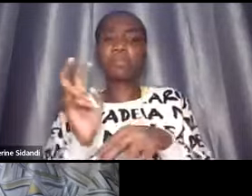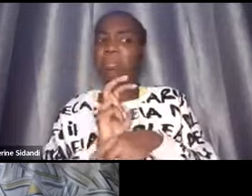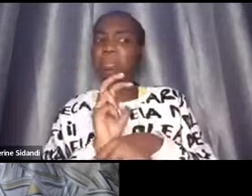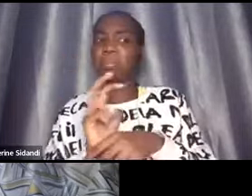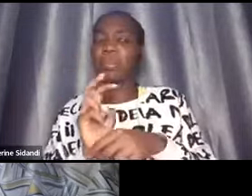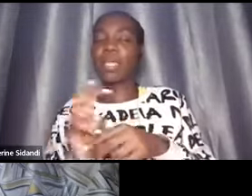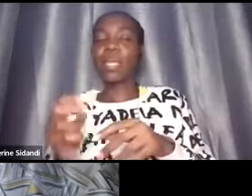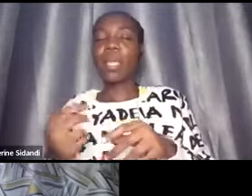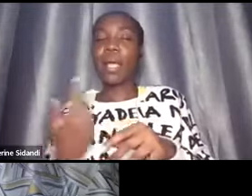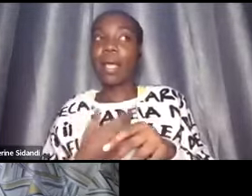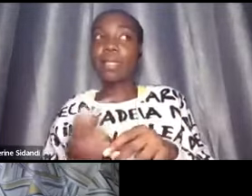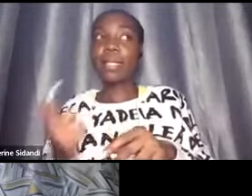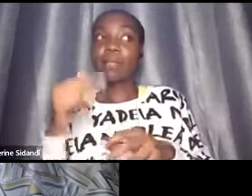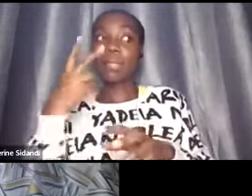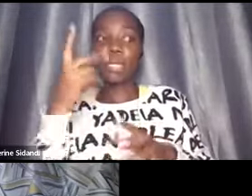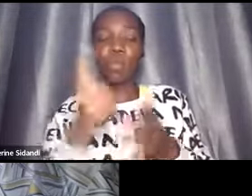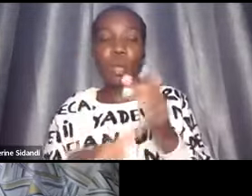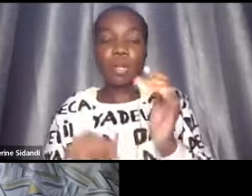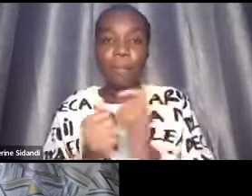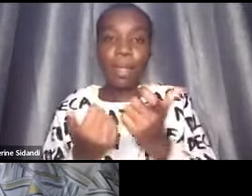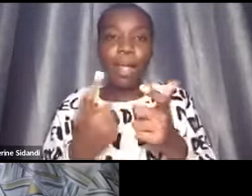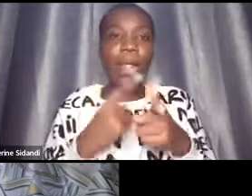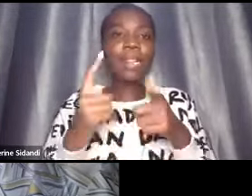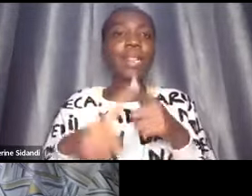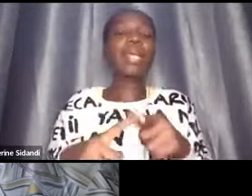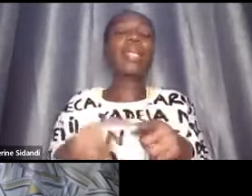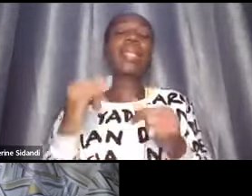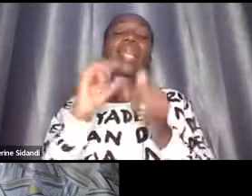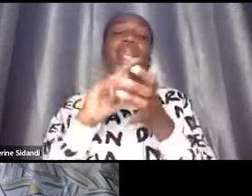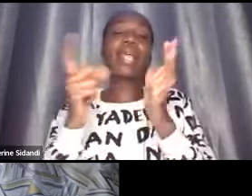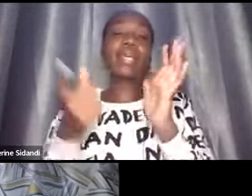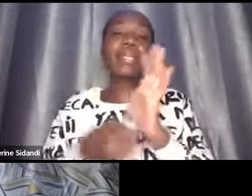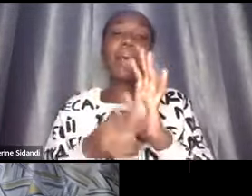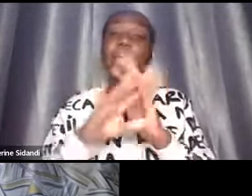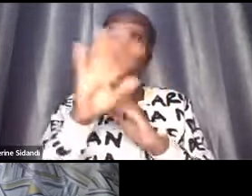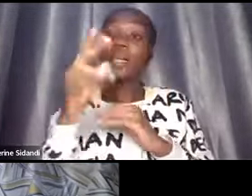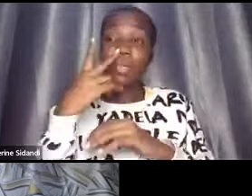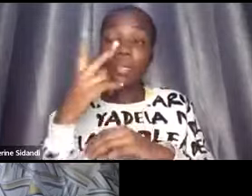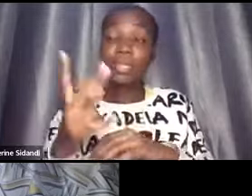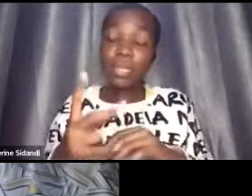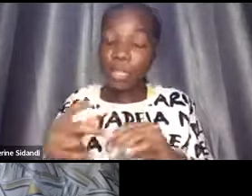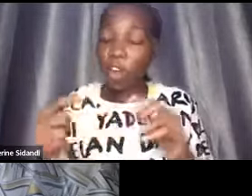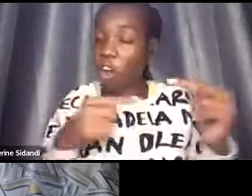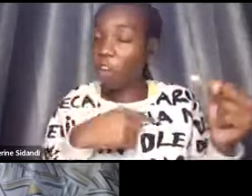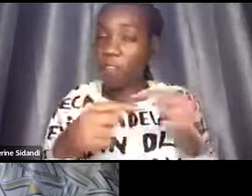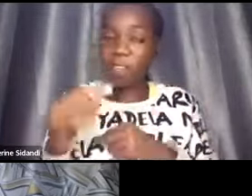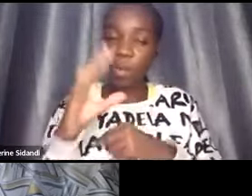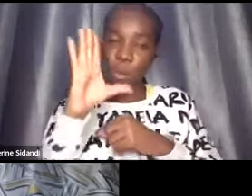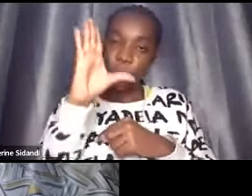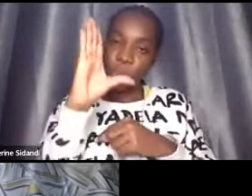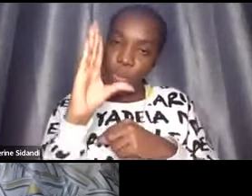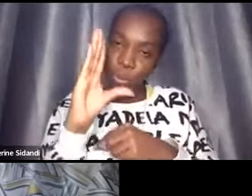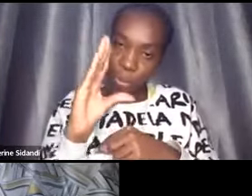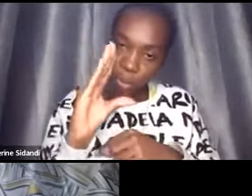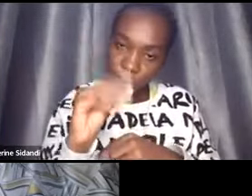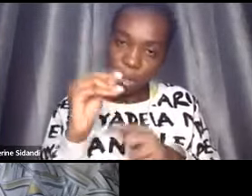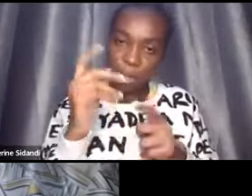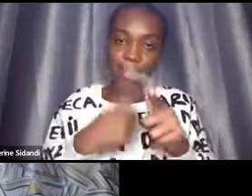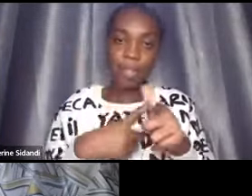come back and find out that the cost of conflict has drastically reduced. And that's how you find profitability has